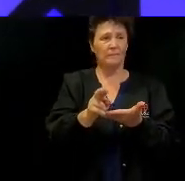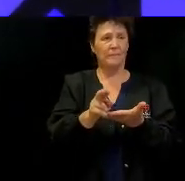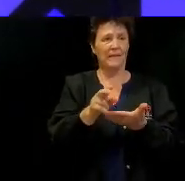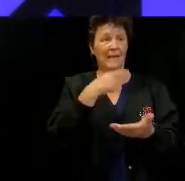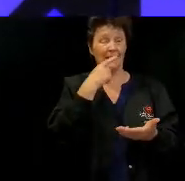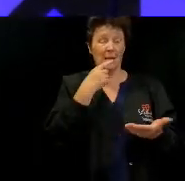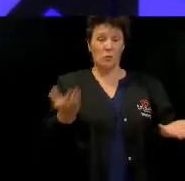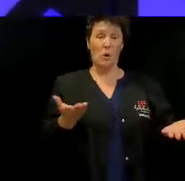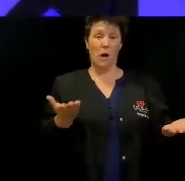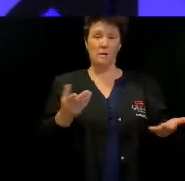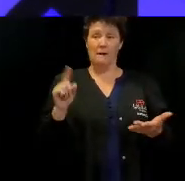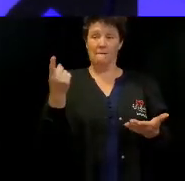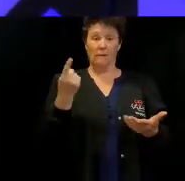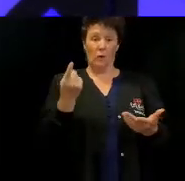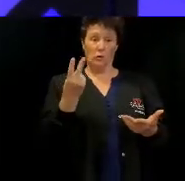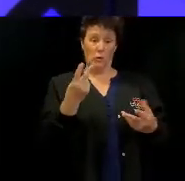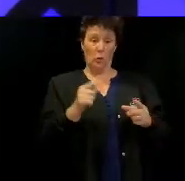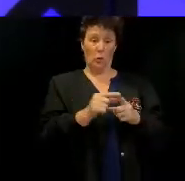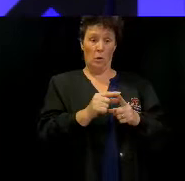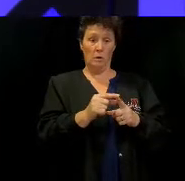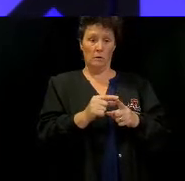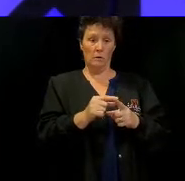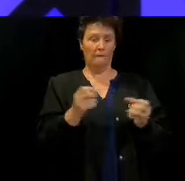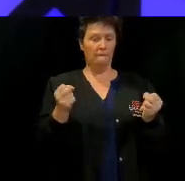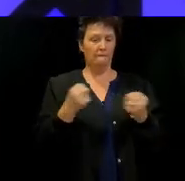what? What was the first two words? Fear not.